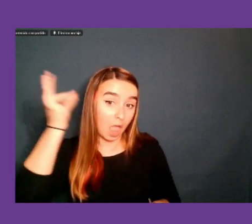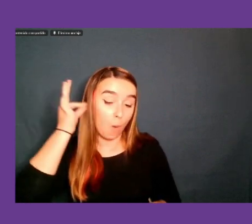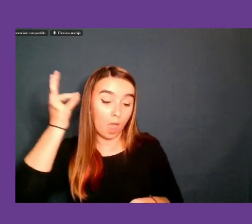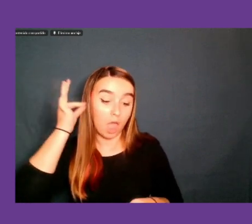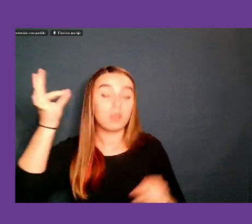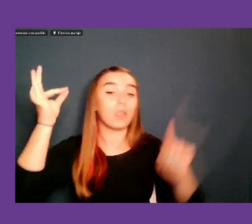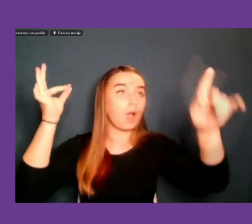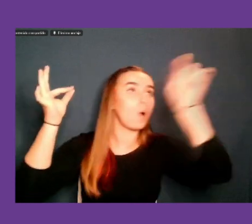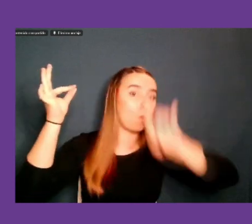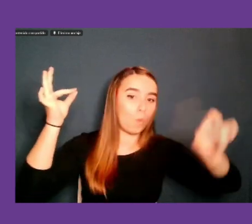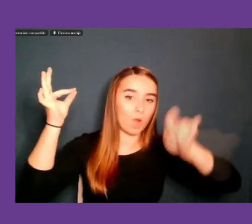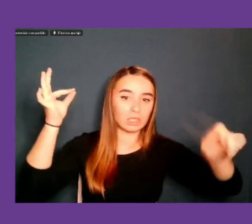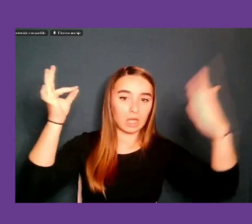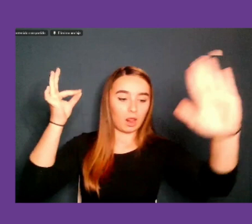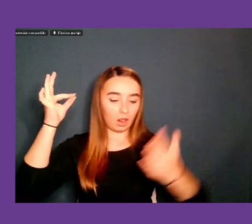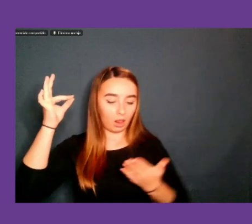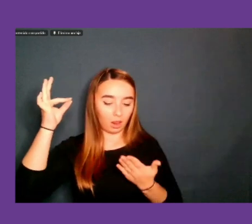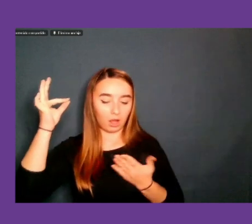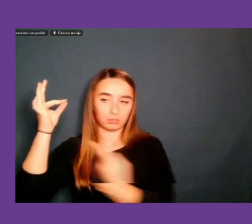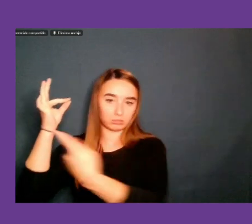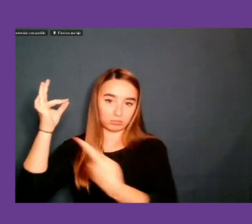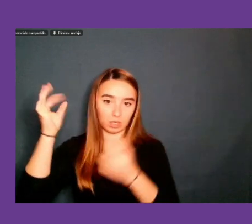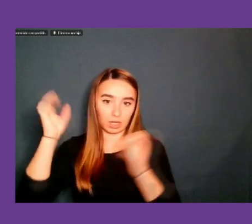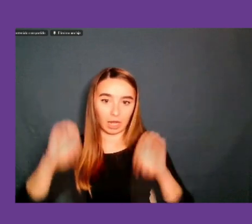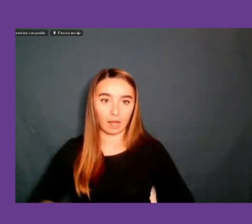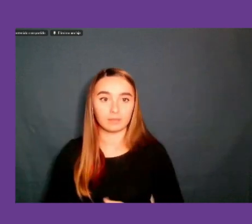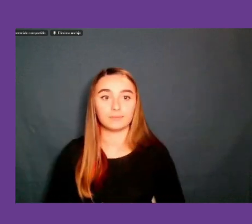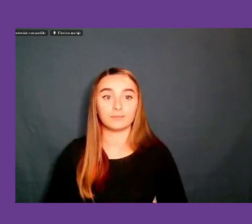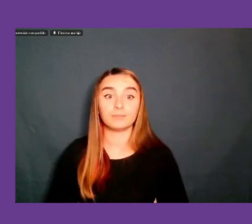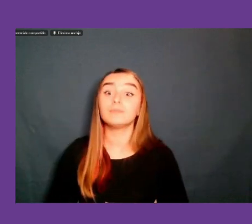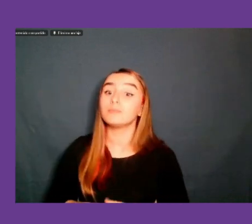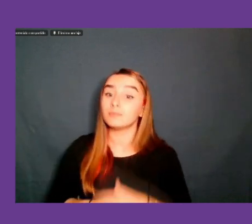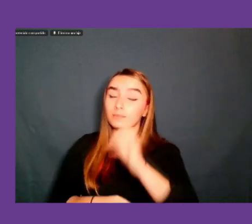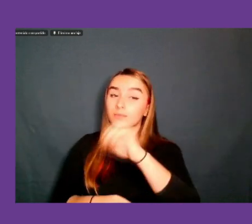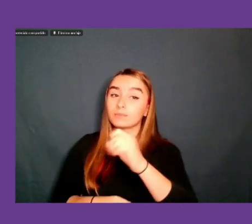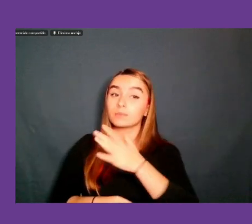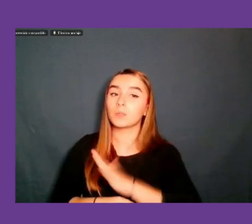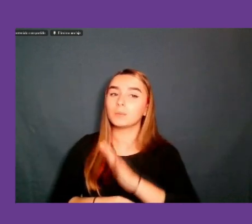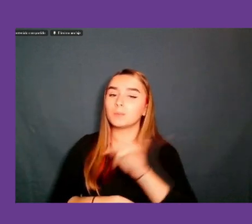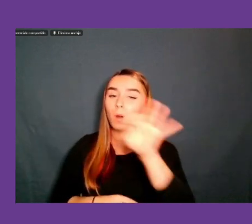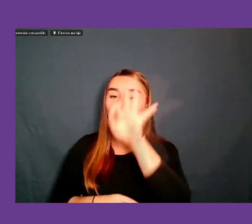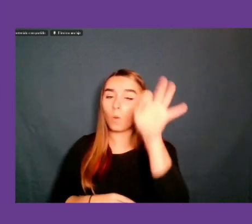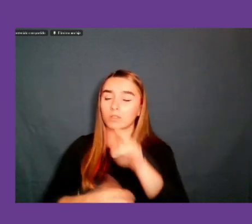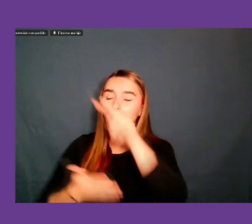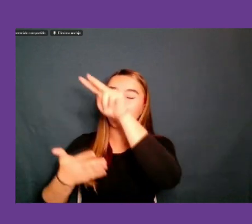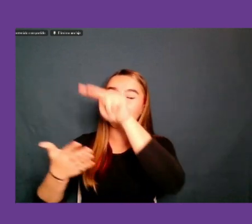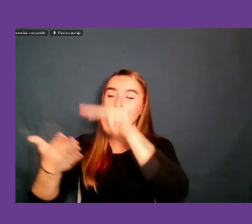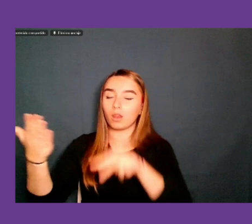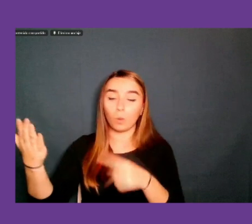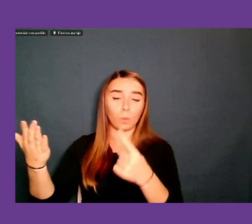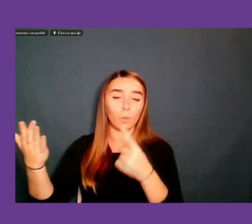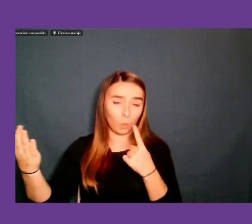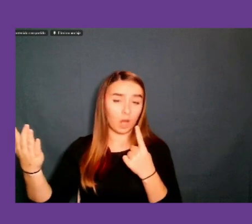very much. And yeah, then I like to address one common question when I was checking them before, which